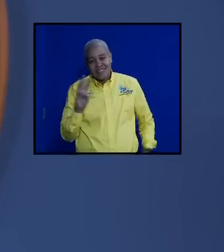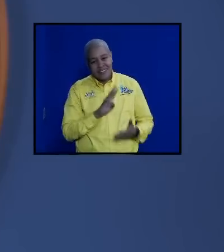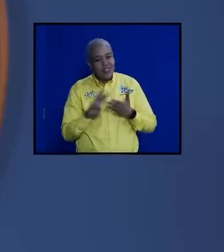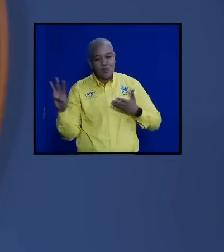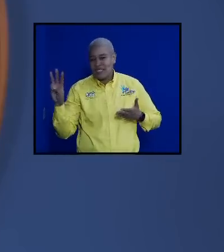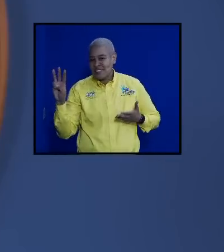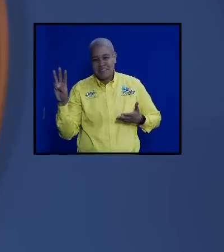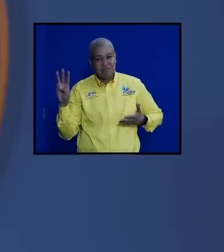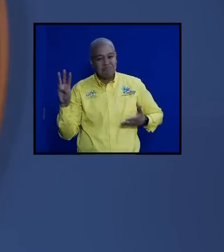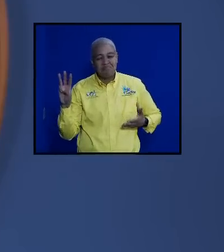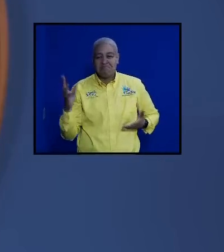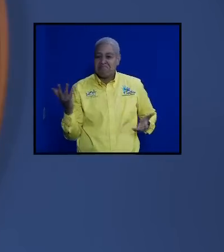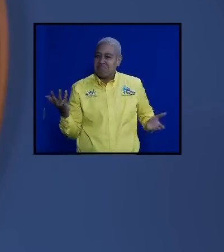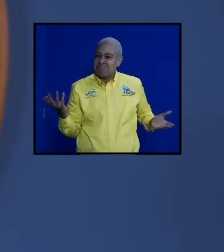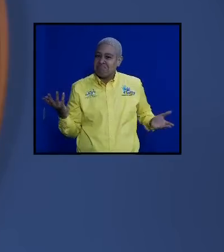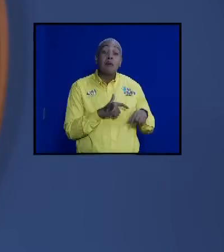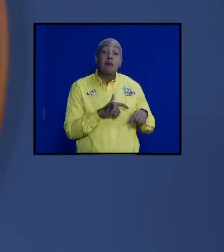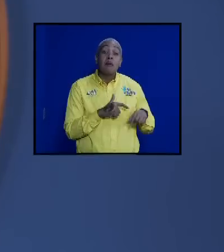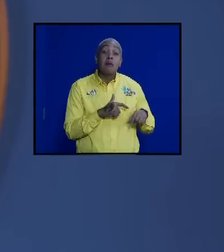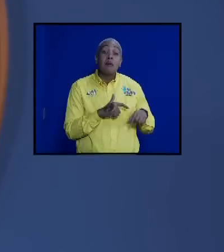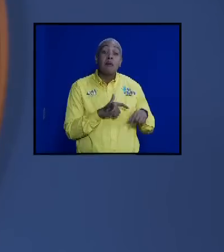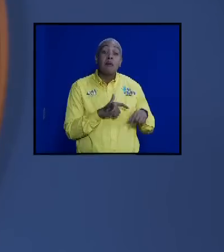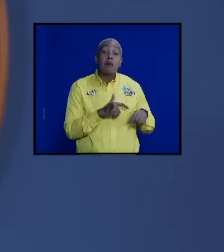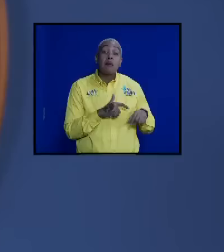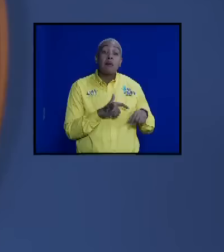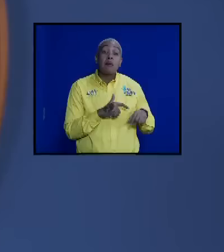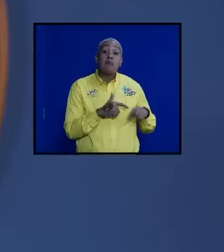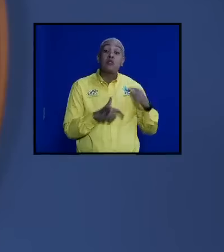We had a brief period in June.